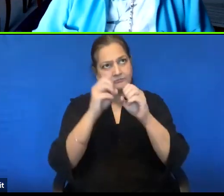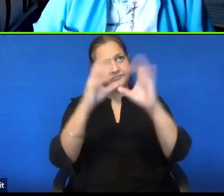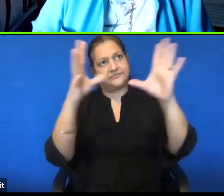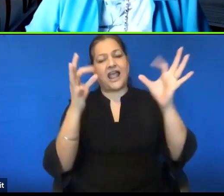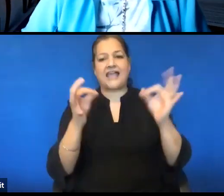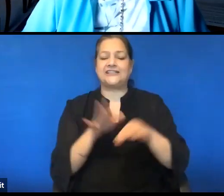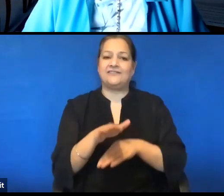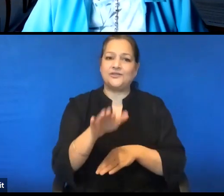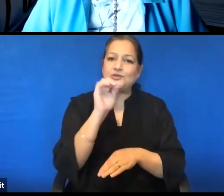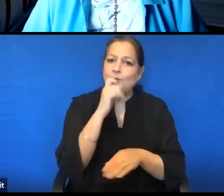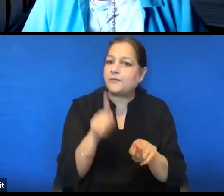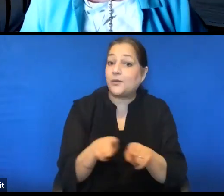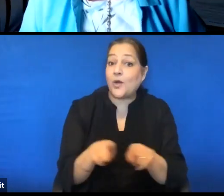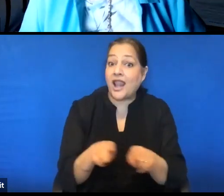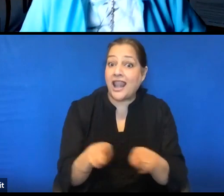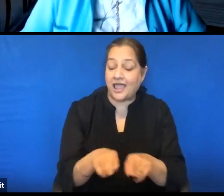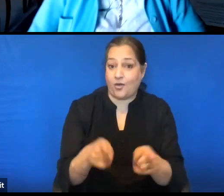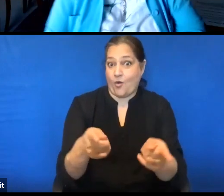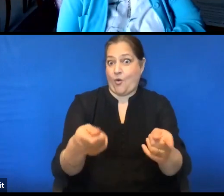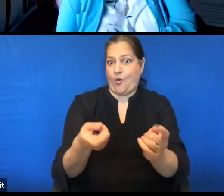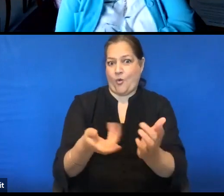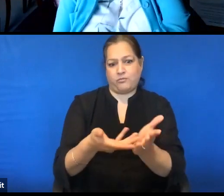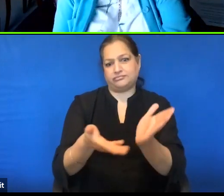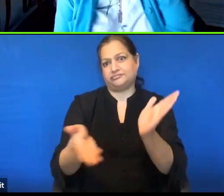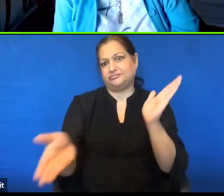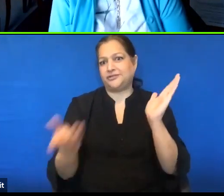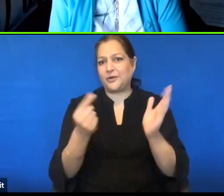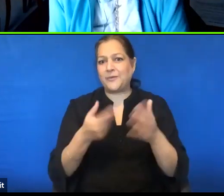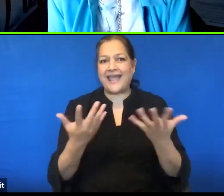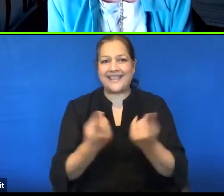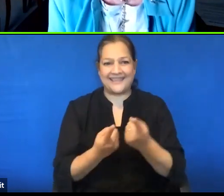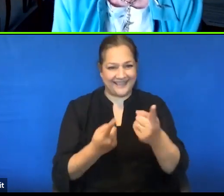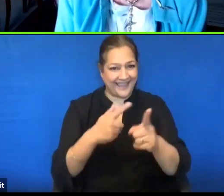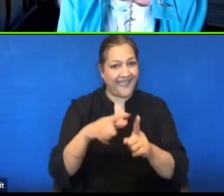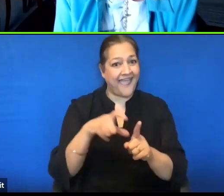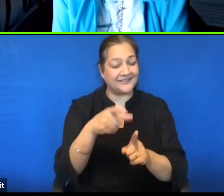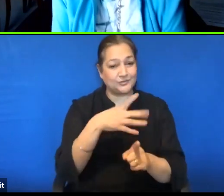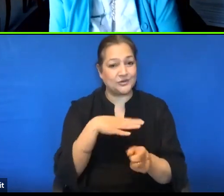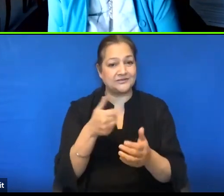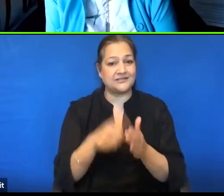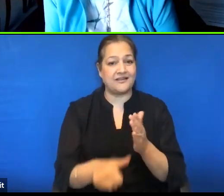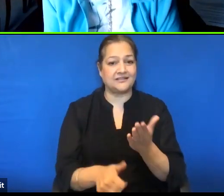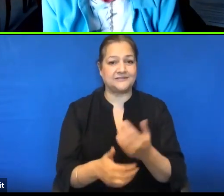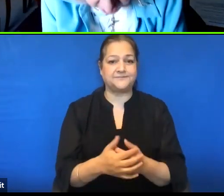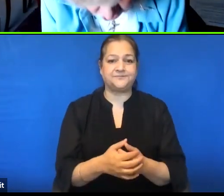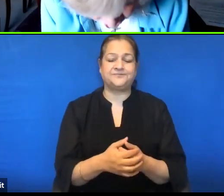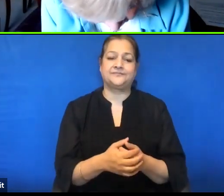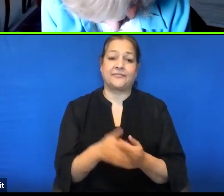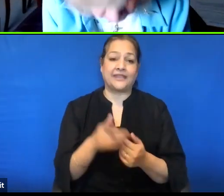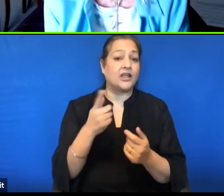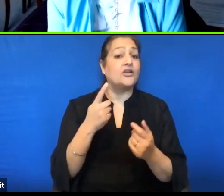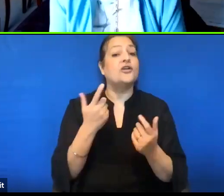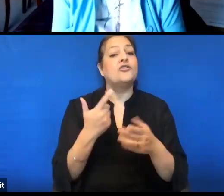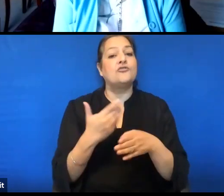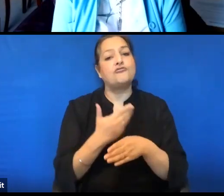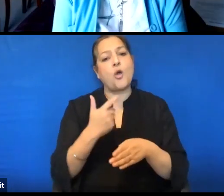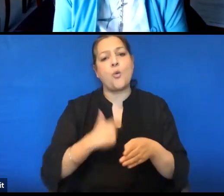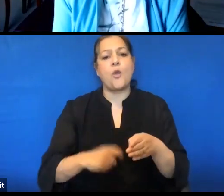could we could range far and wide on that, couldn't we? Right, Ed, do you want to kick off with that one? The role of education?